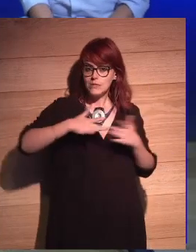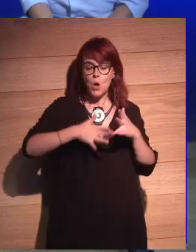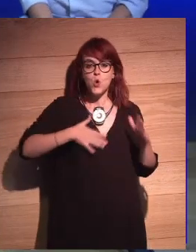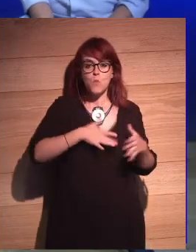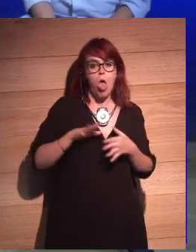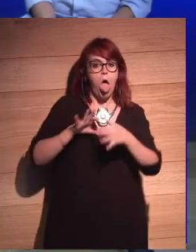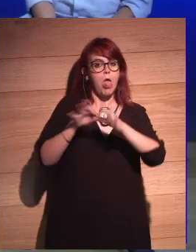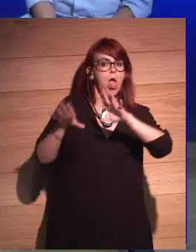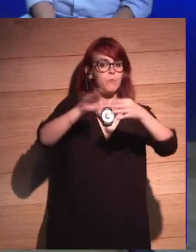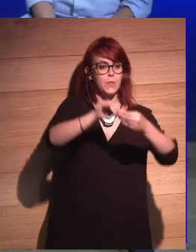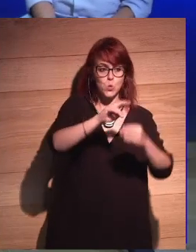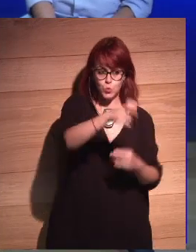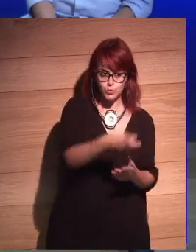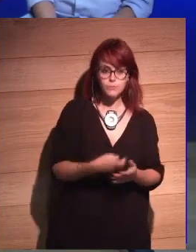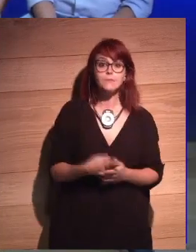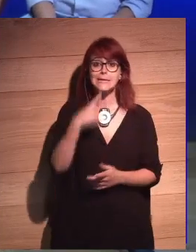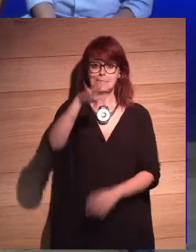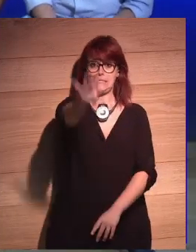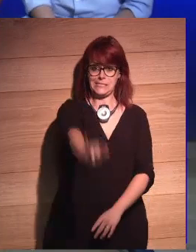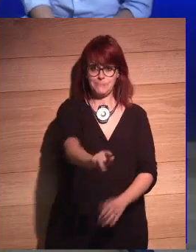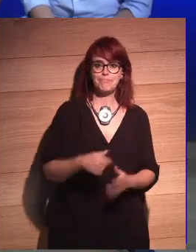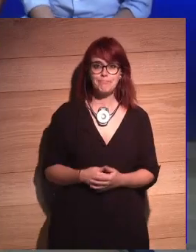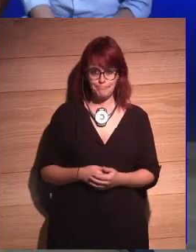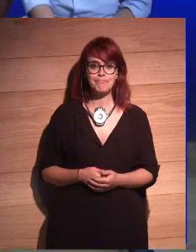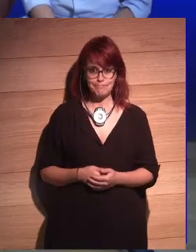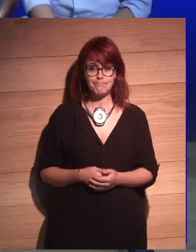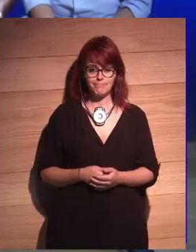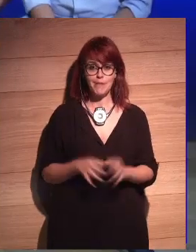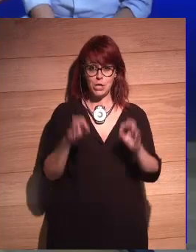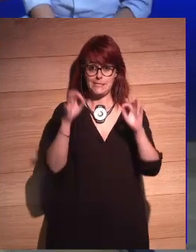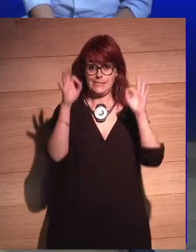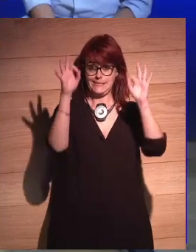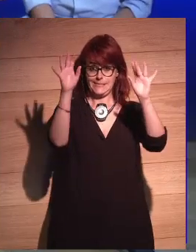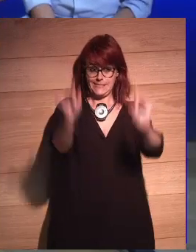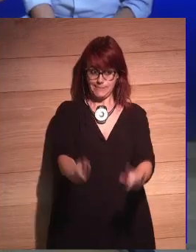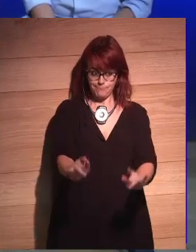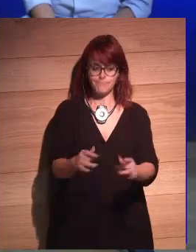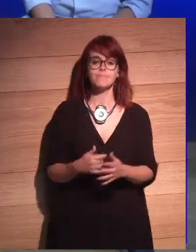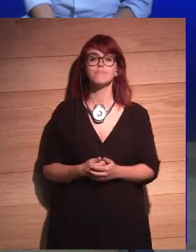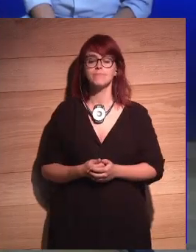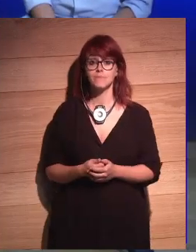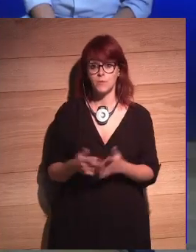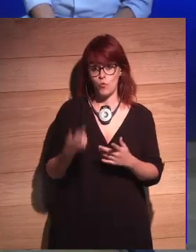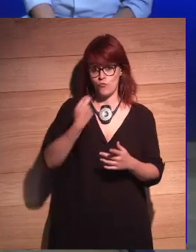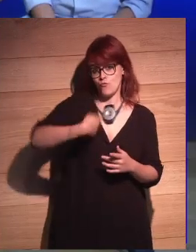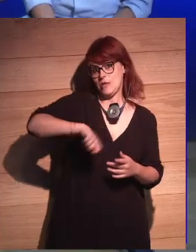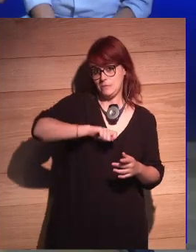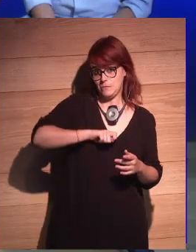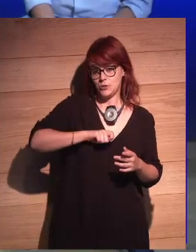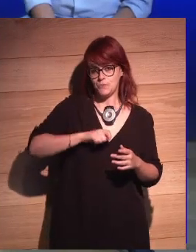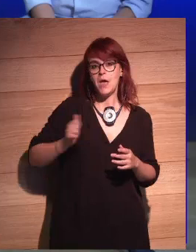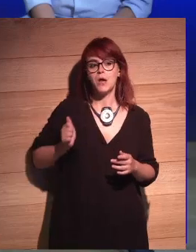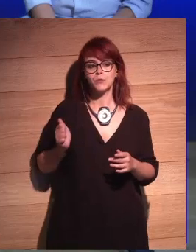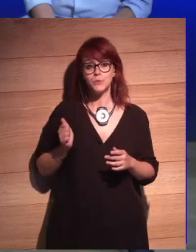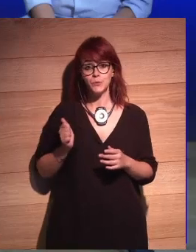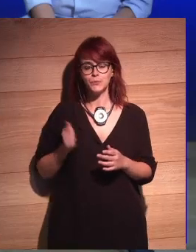alguno? Yes. The answer Okay. is yes. Okay. Bueno, lo hago en español porque.